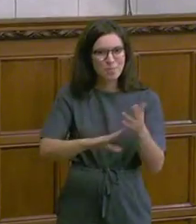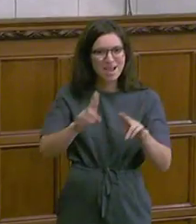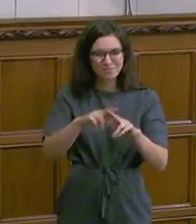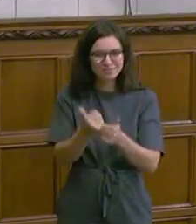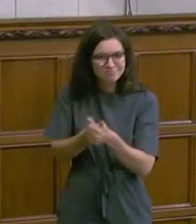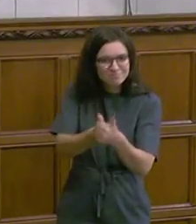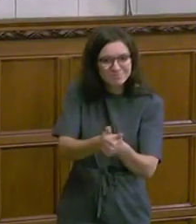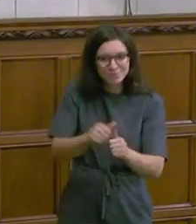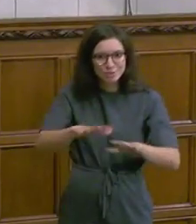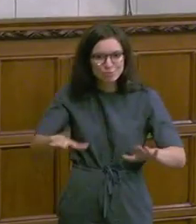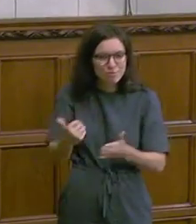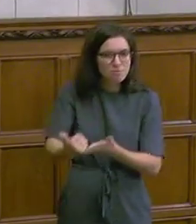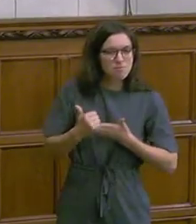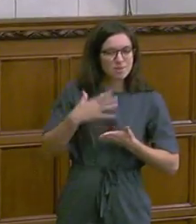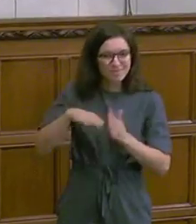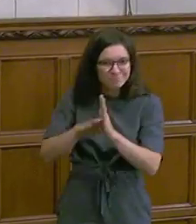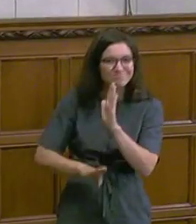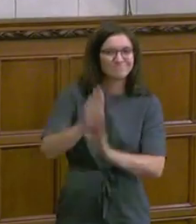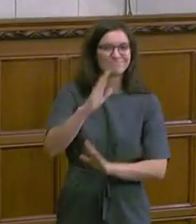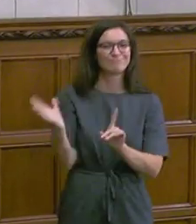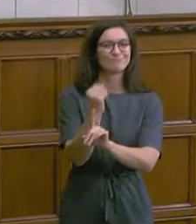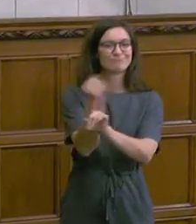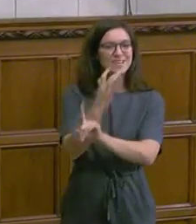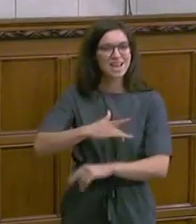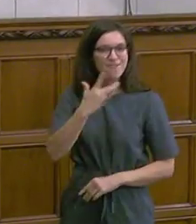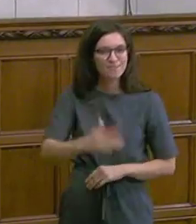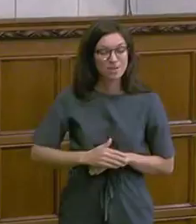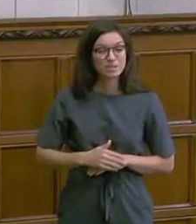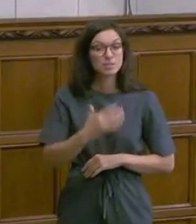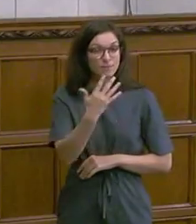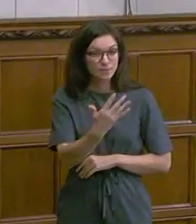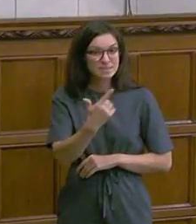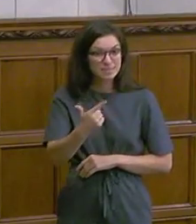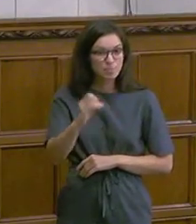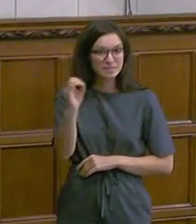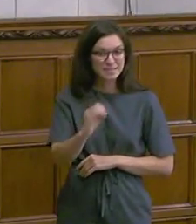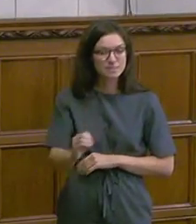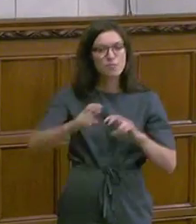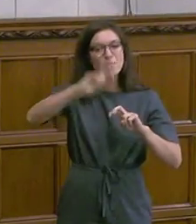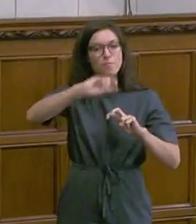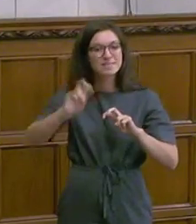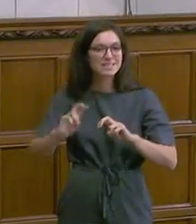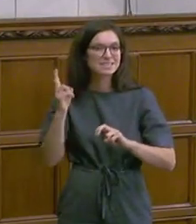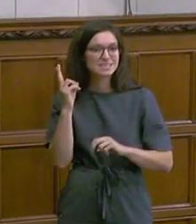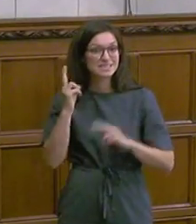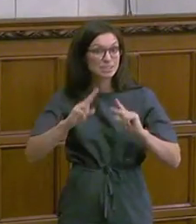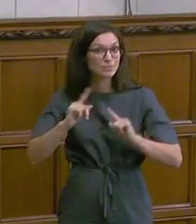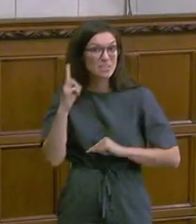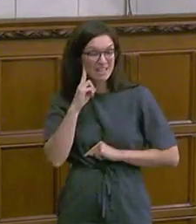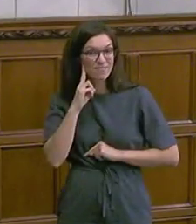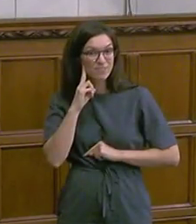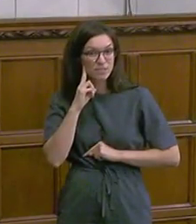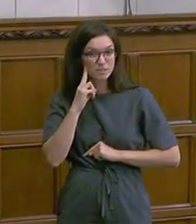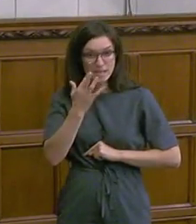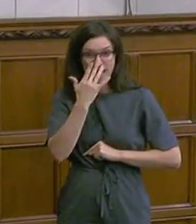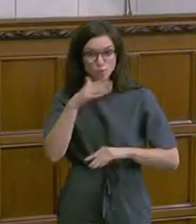deaf children's education, Mr Chairman, as my honourable friend said, 57% of peripatetic teachers of the deaf are over the age of 50